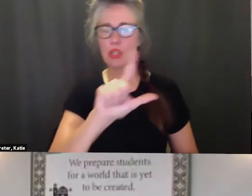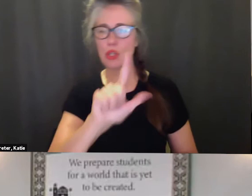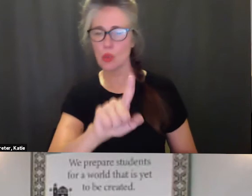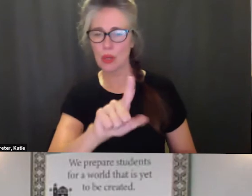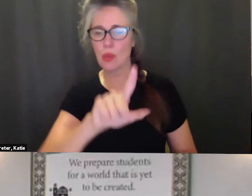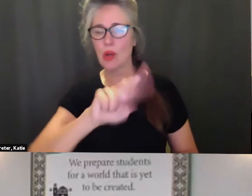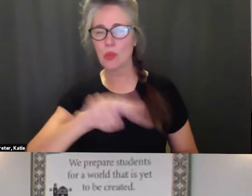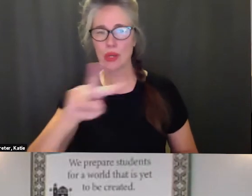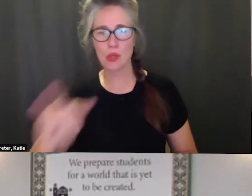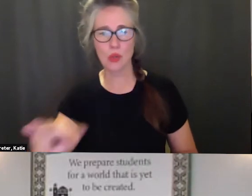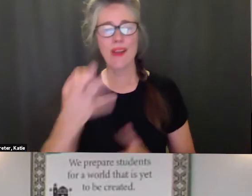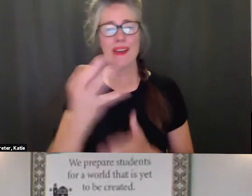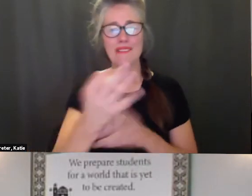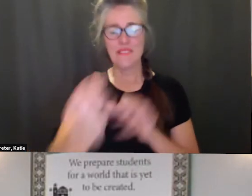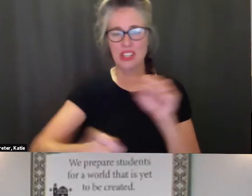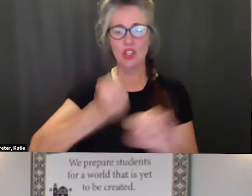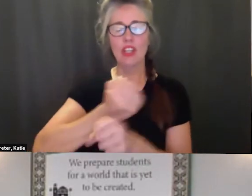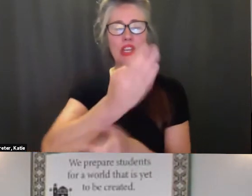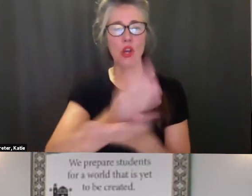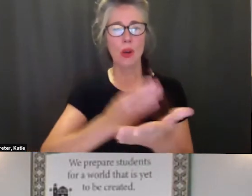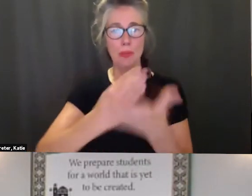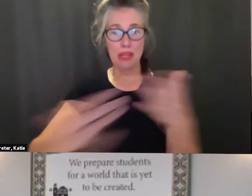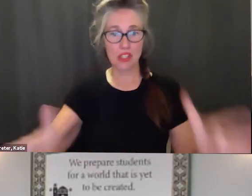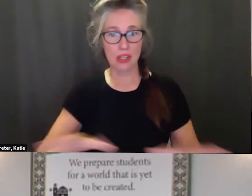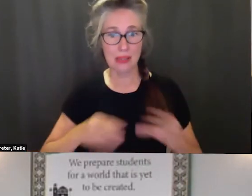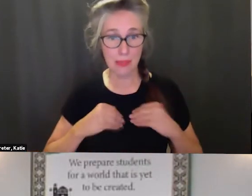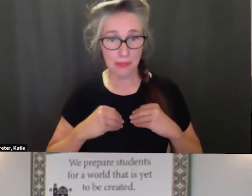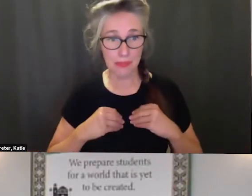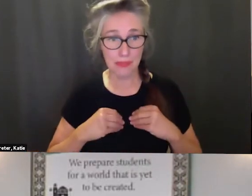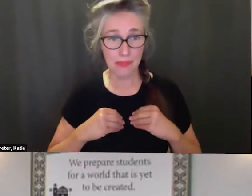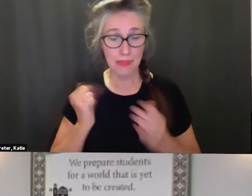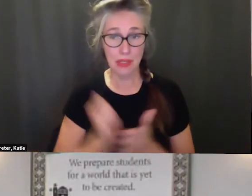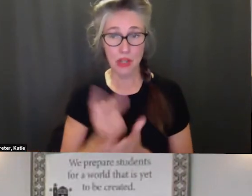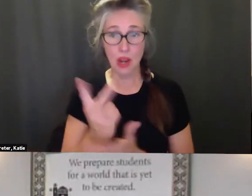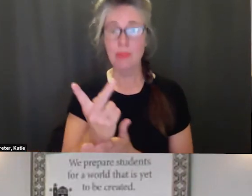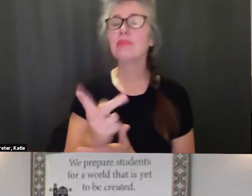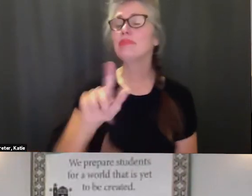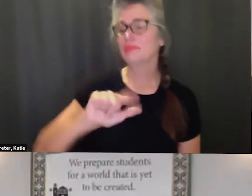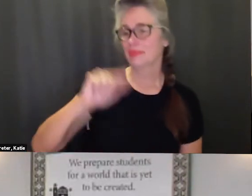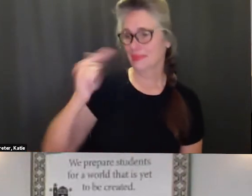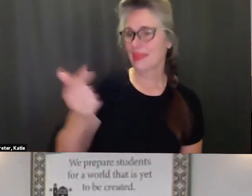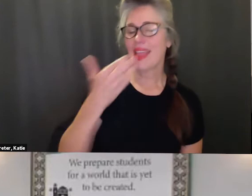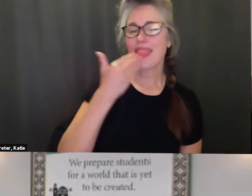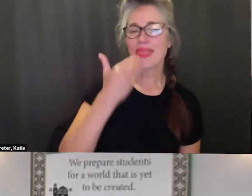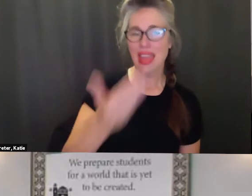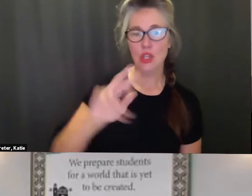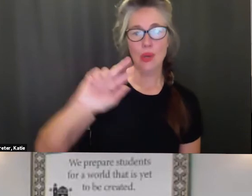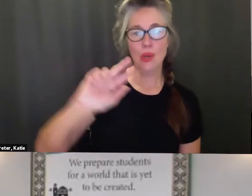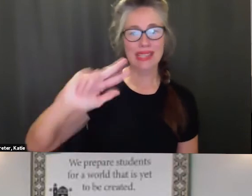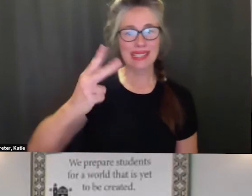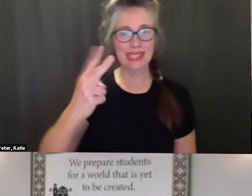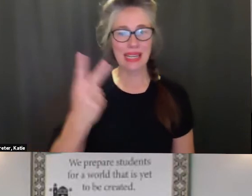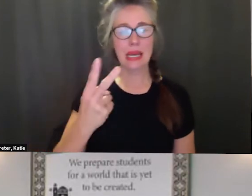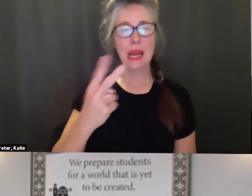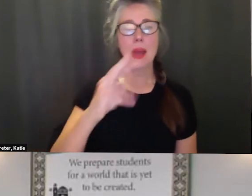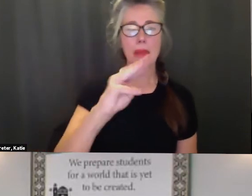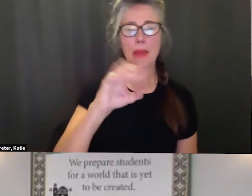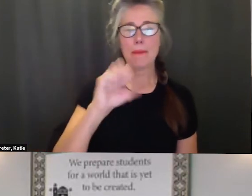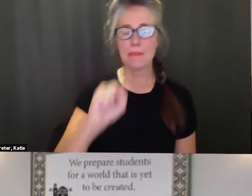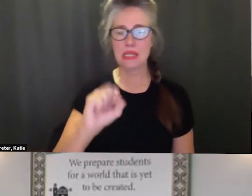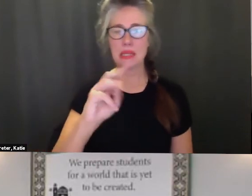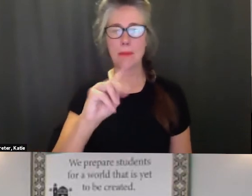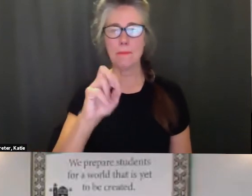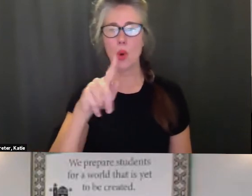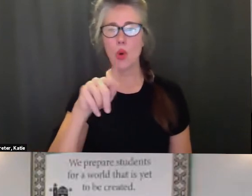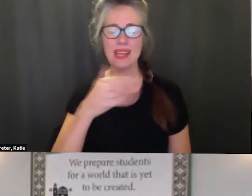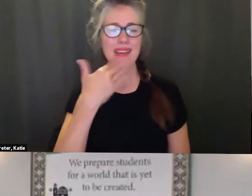2021-22 fiscal year budget. So moved. Thank you. And seconded by Ms. Moten. Thank you so